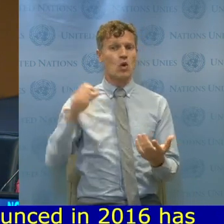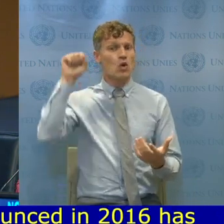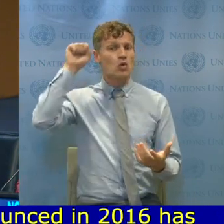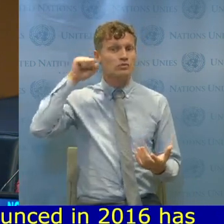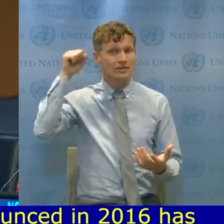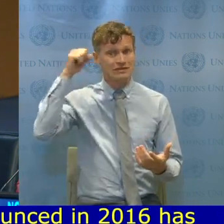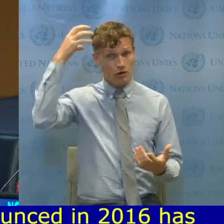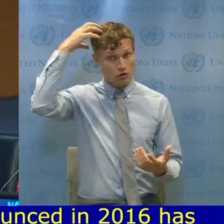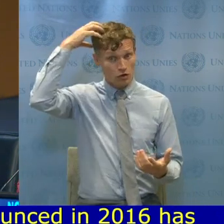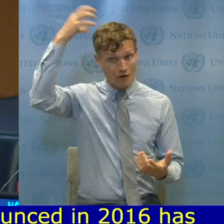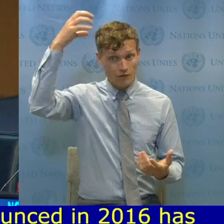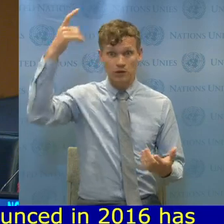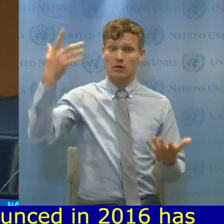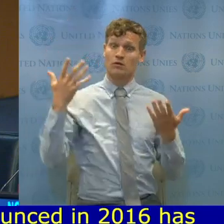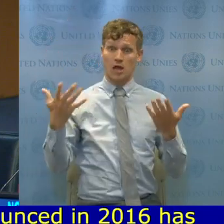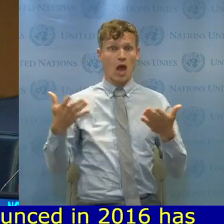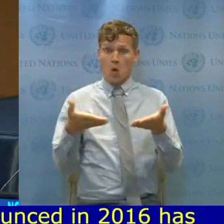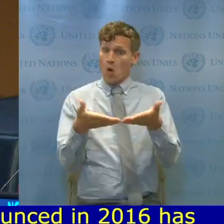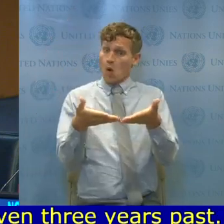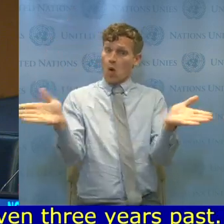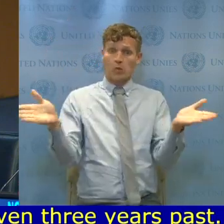for collaboration. Thank you very much.